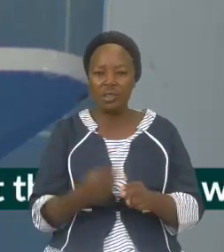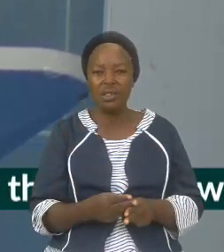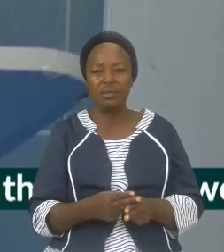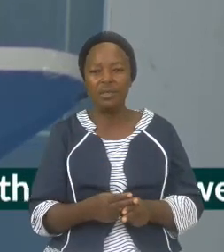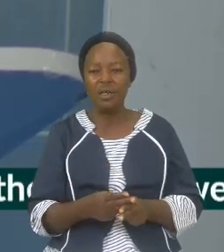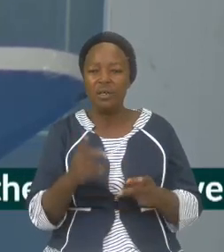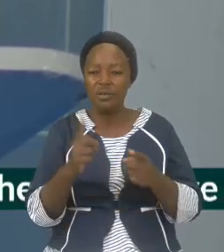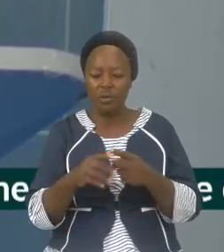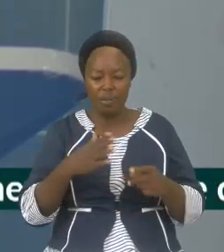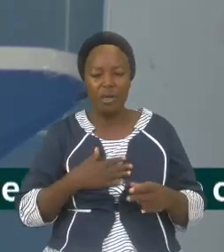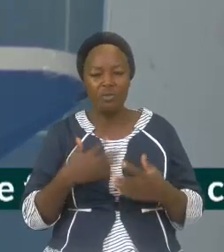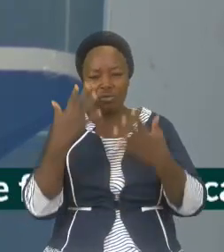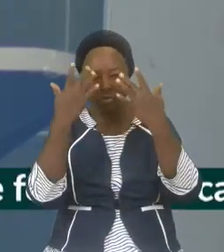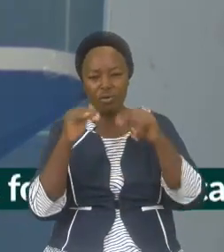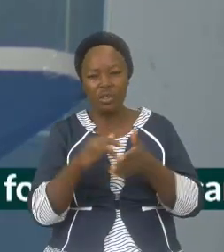to my sorrow,